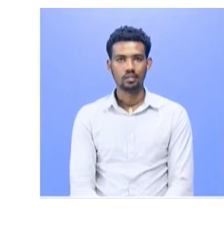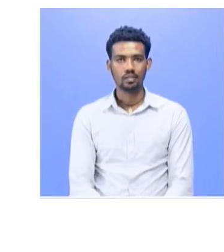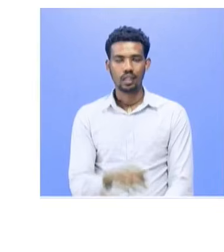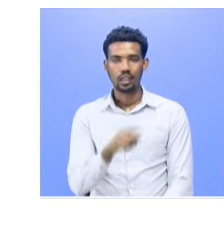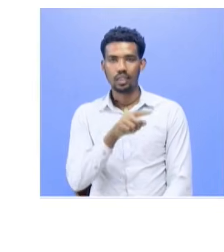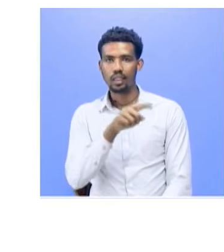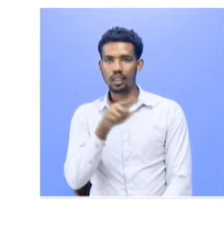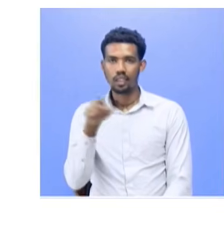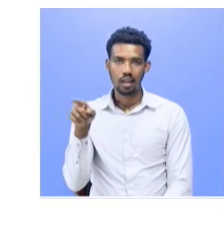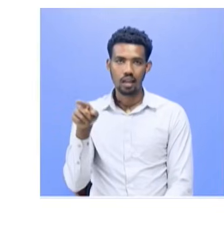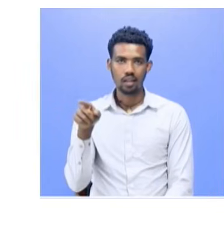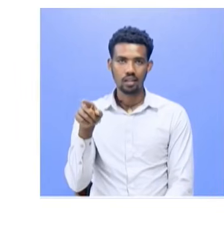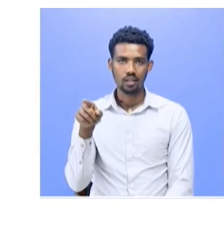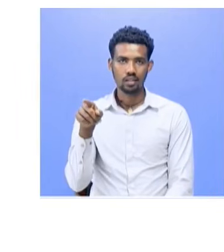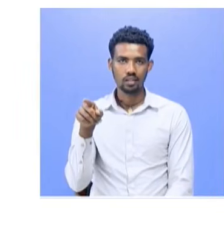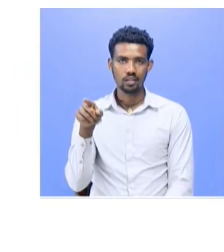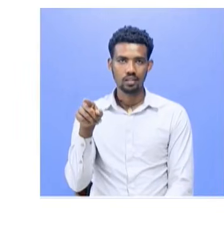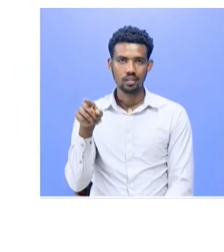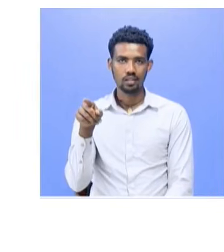They